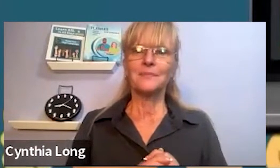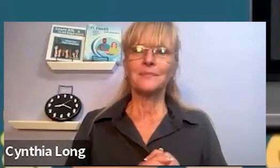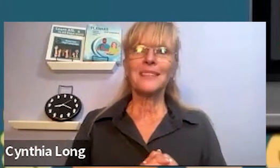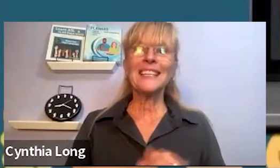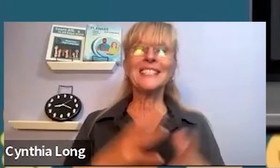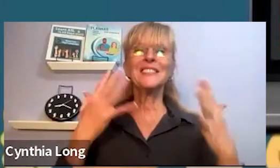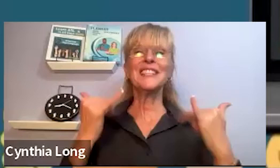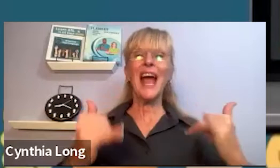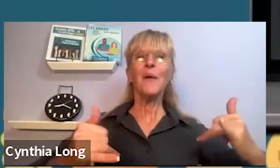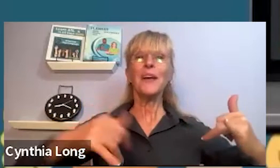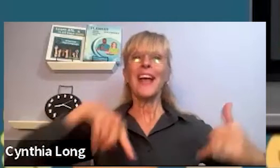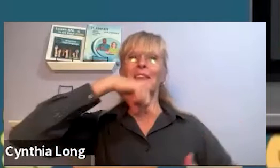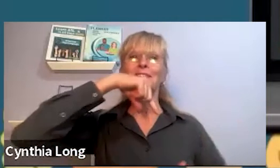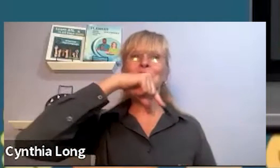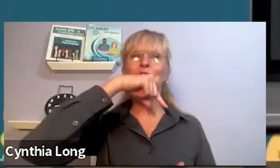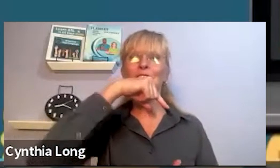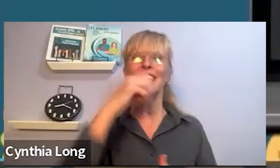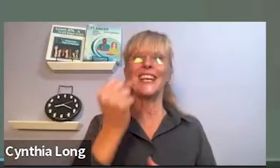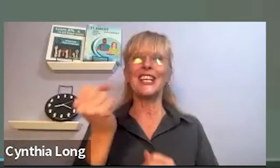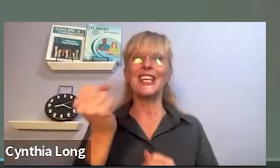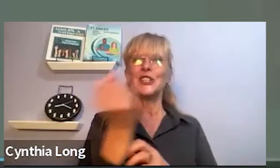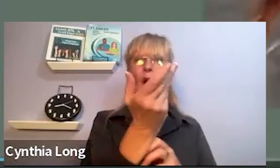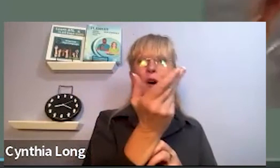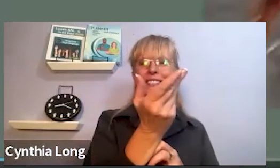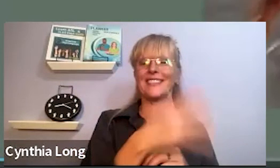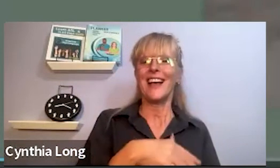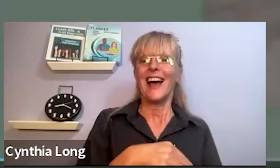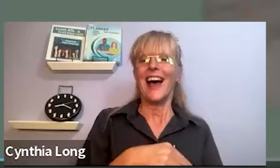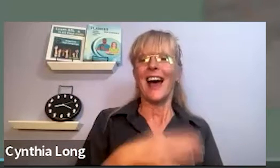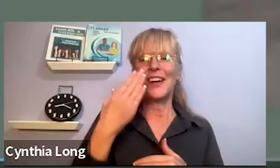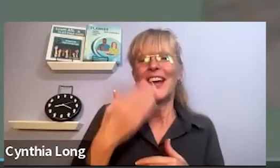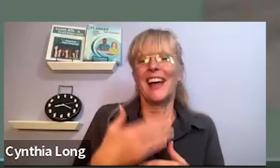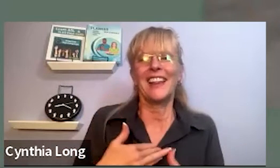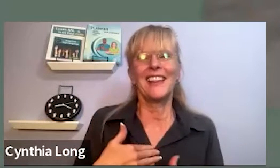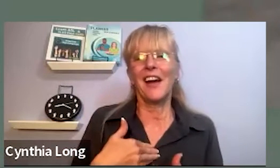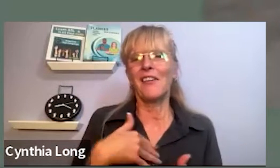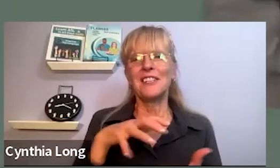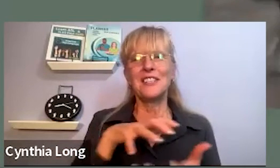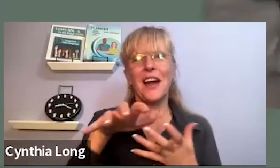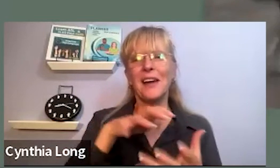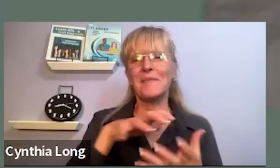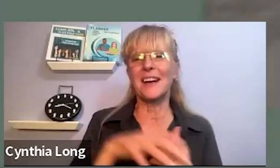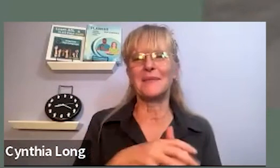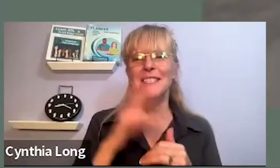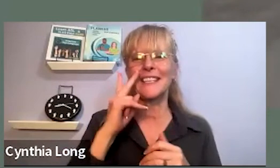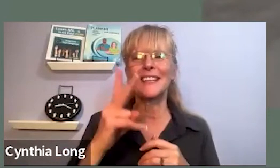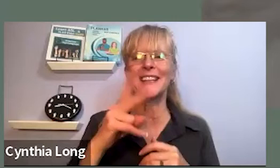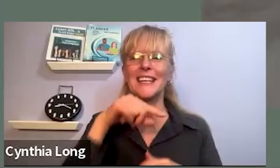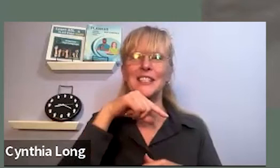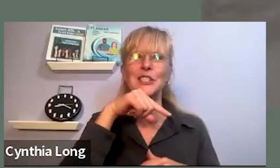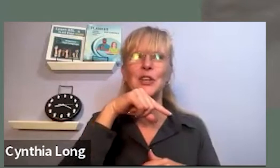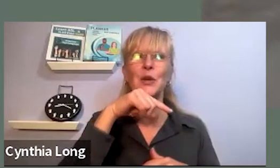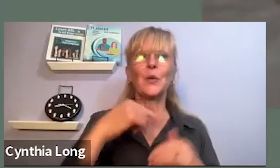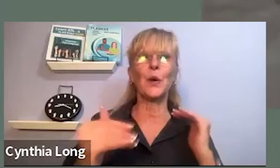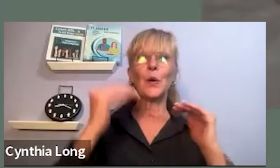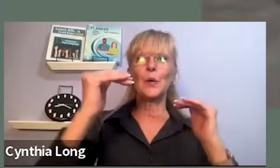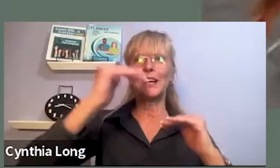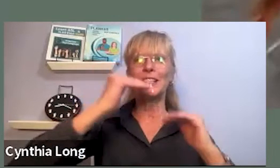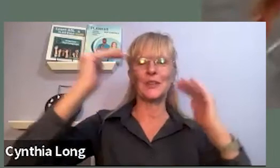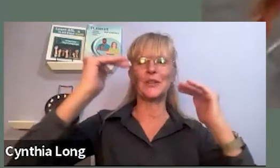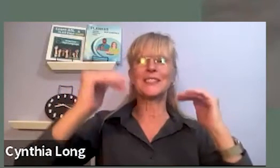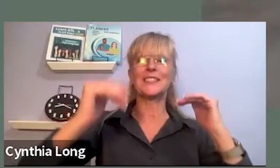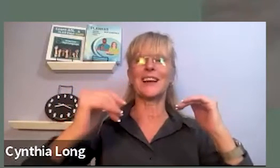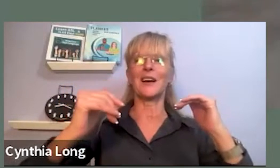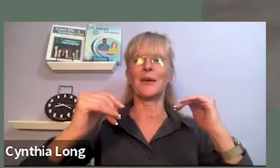And so now we have turkey toss. They always crack me up seeing these